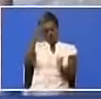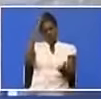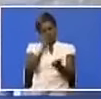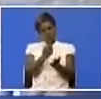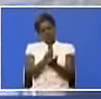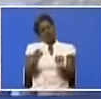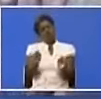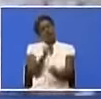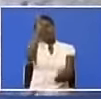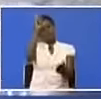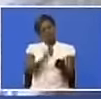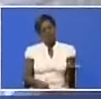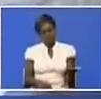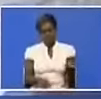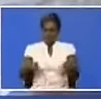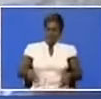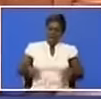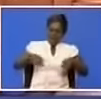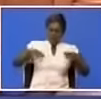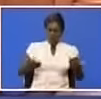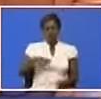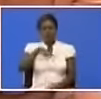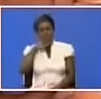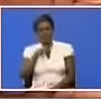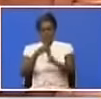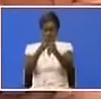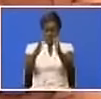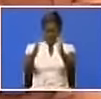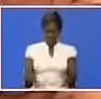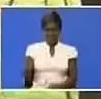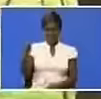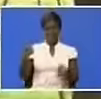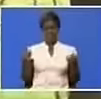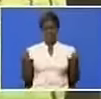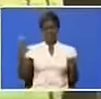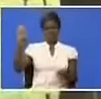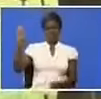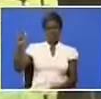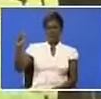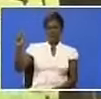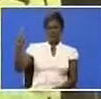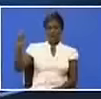na wako na ukweli, mtu wetu yuko salama. Kamche Menza, KTN News, Baringo County.